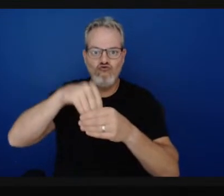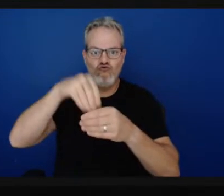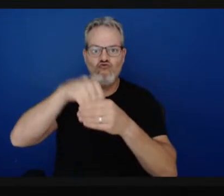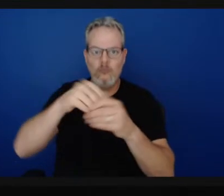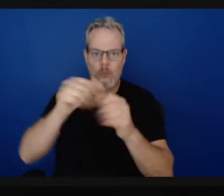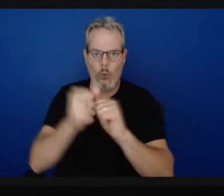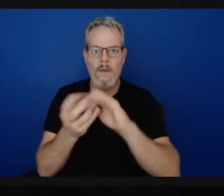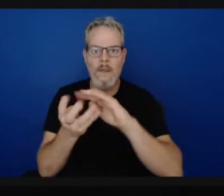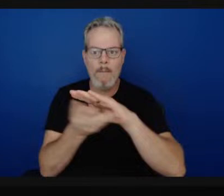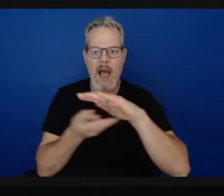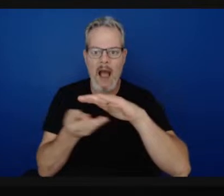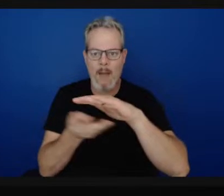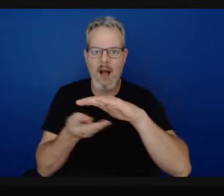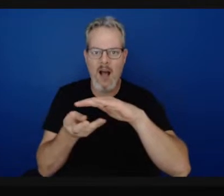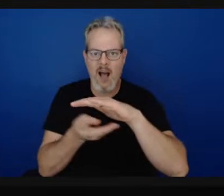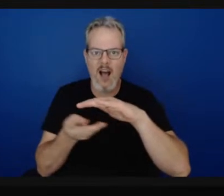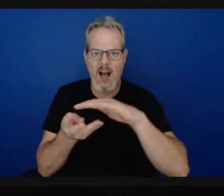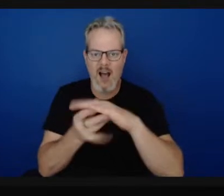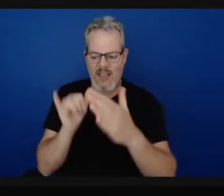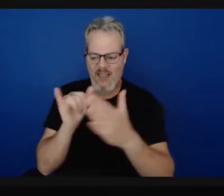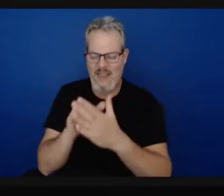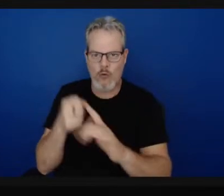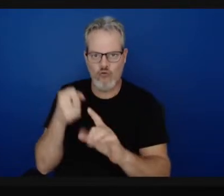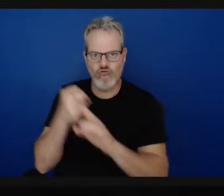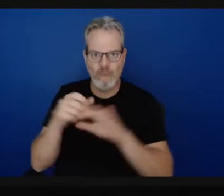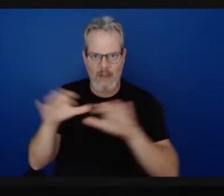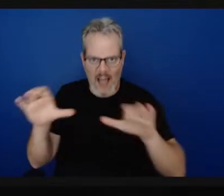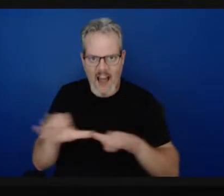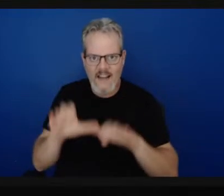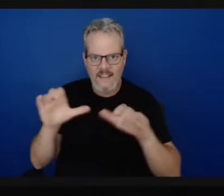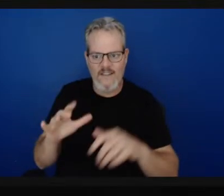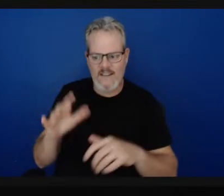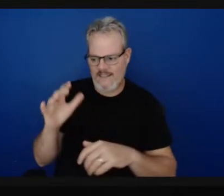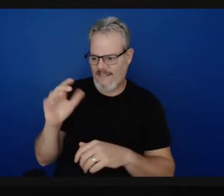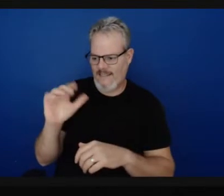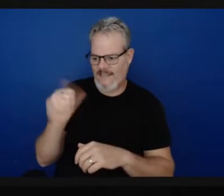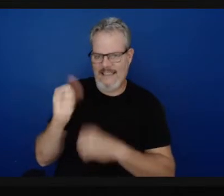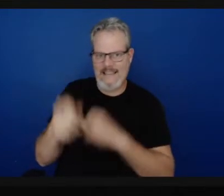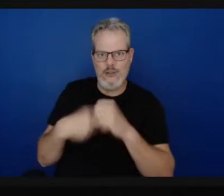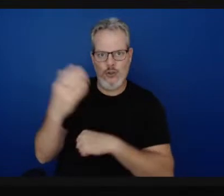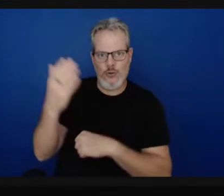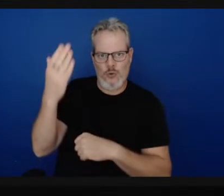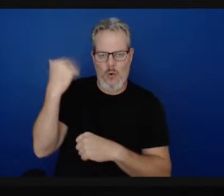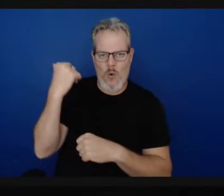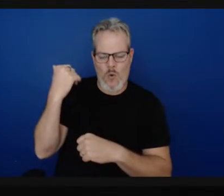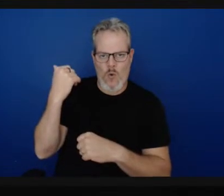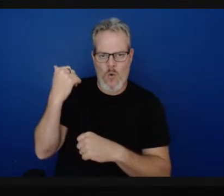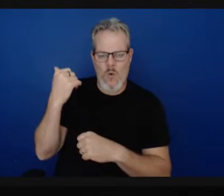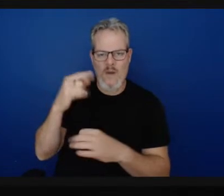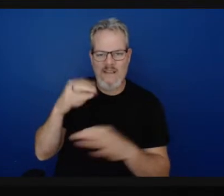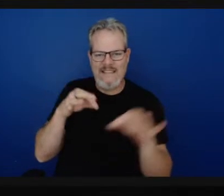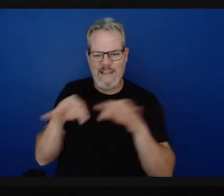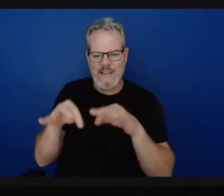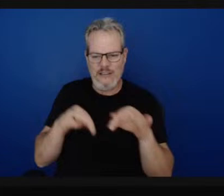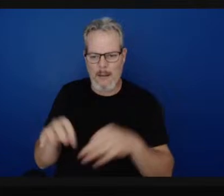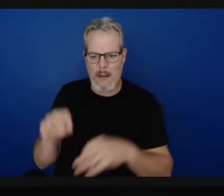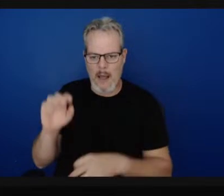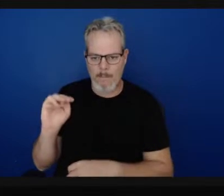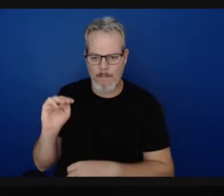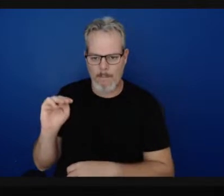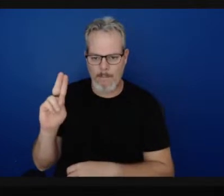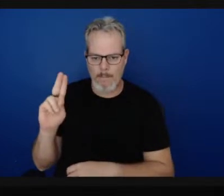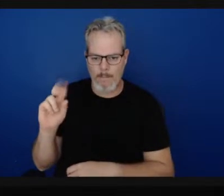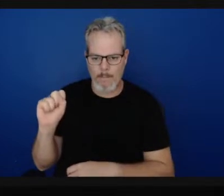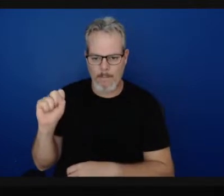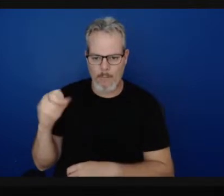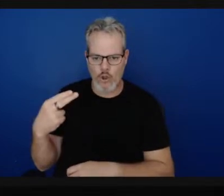activated back in 2005 and was described as a mush zone and fairly flat